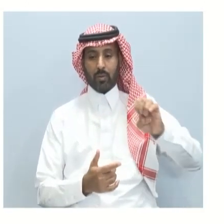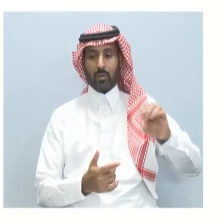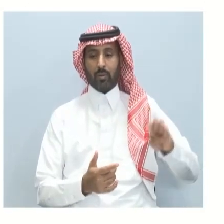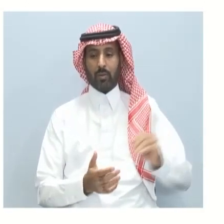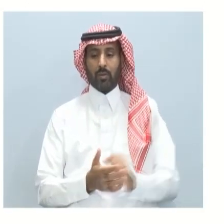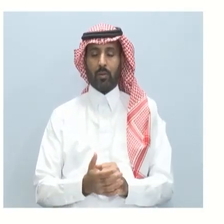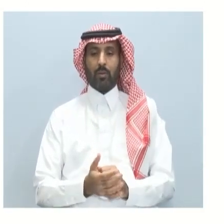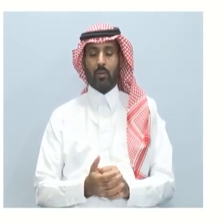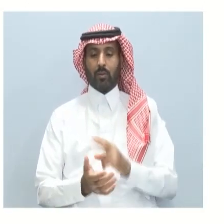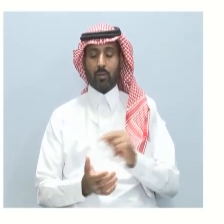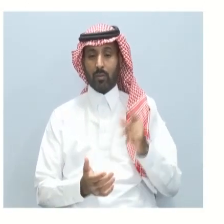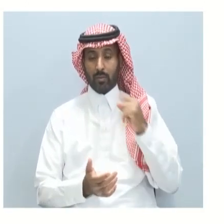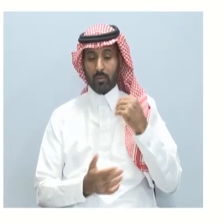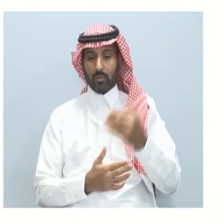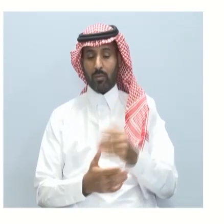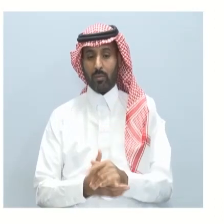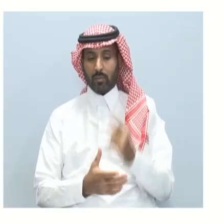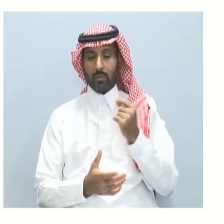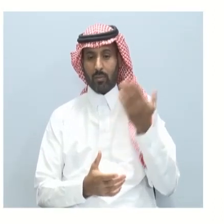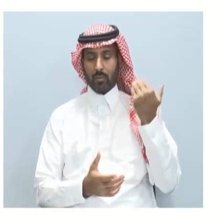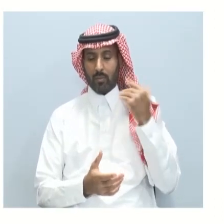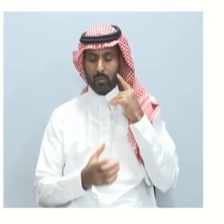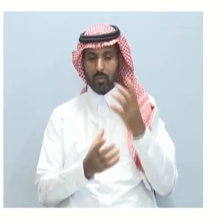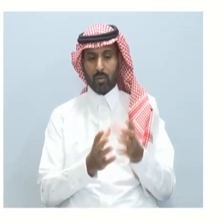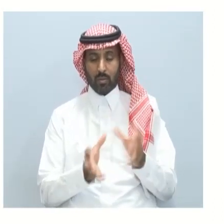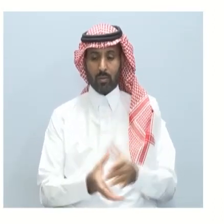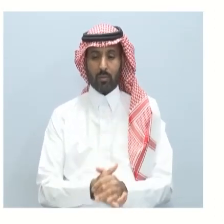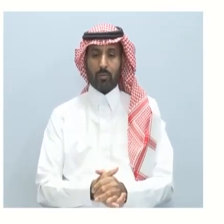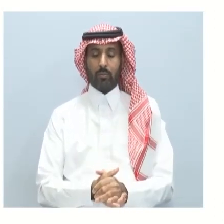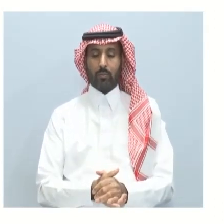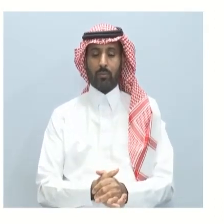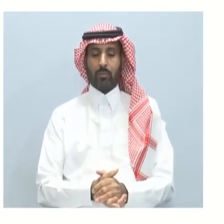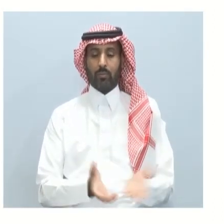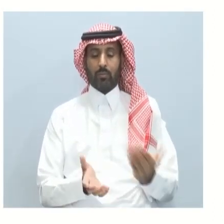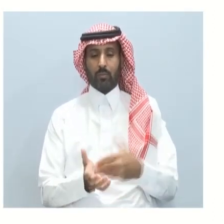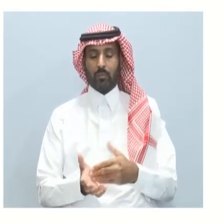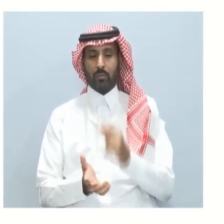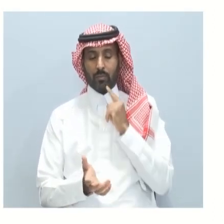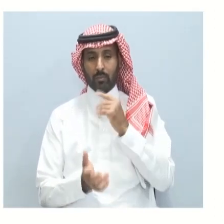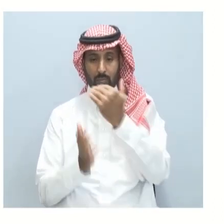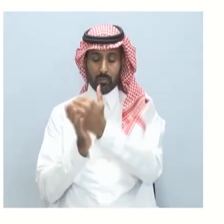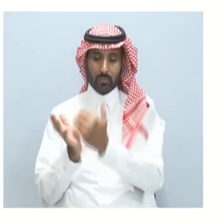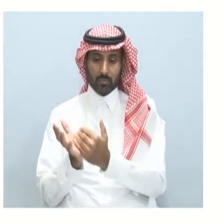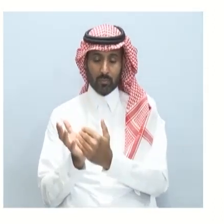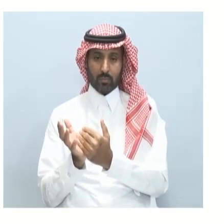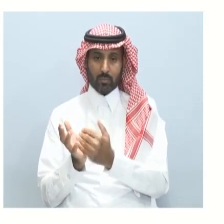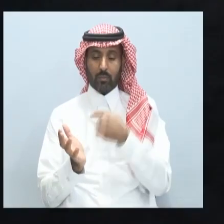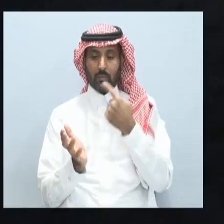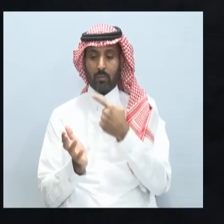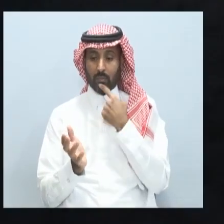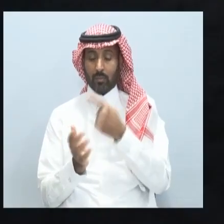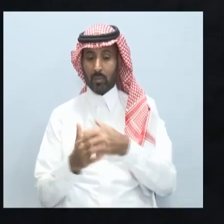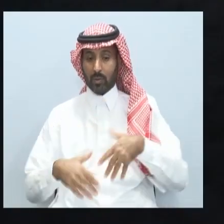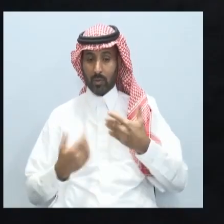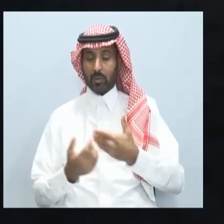unlike May, who prefers very old antiques and so on. And the last paragraph here, it was a kind of